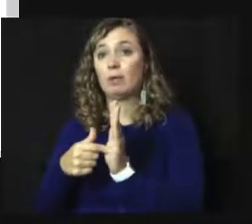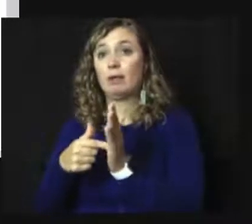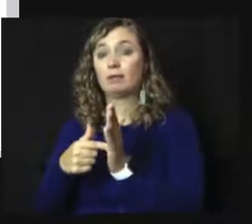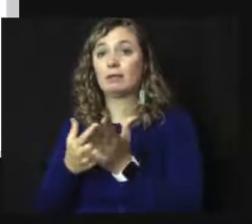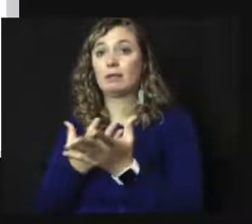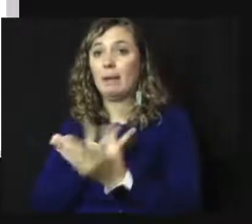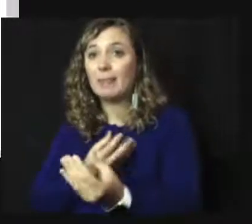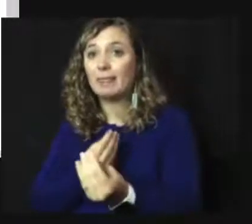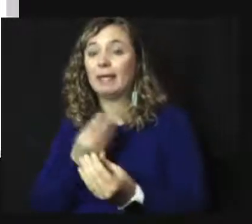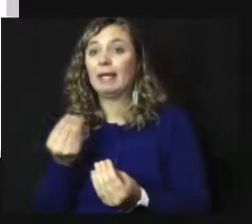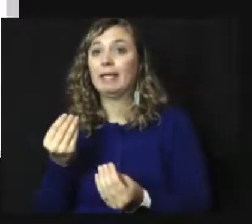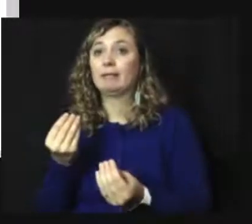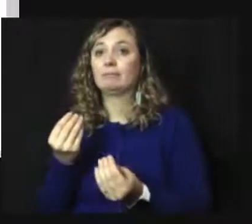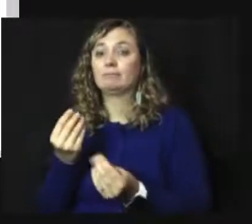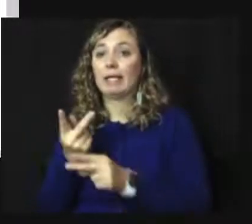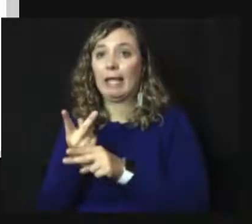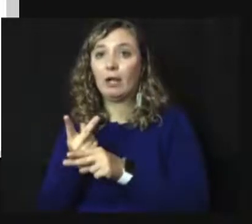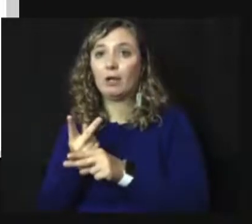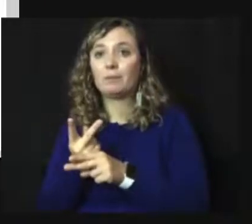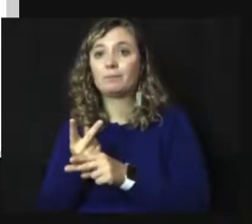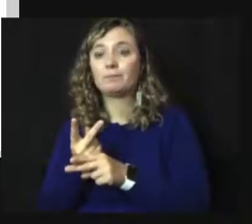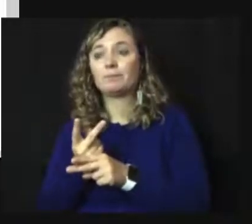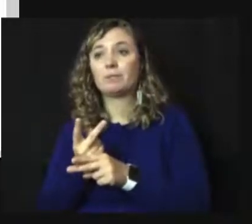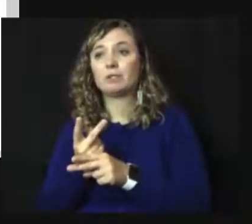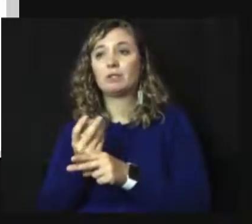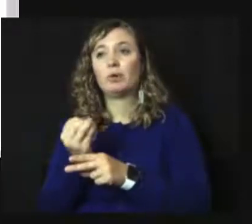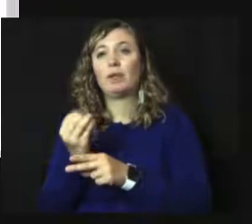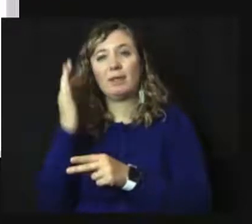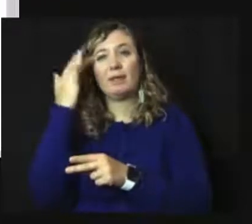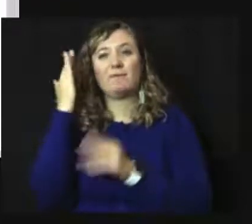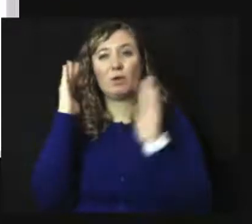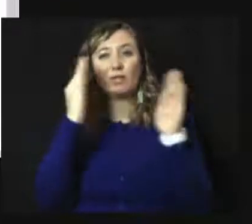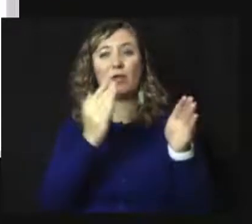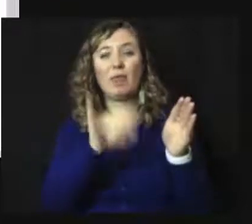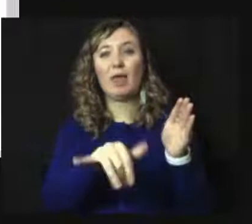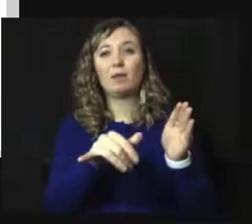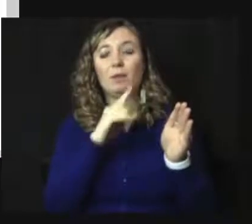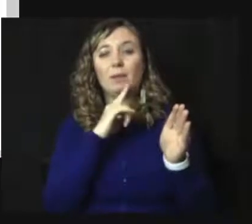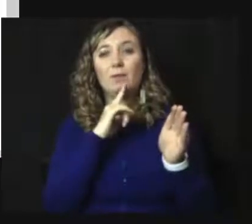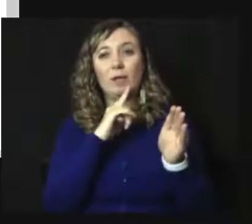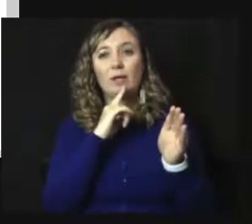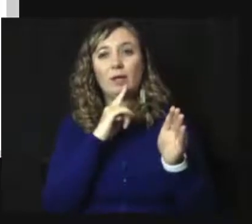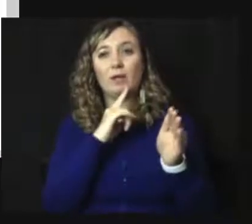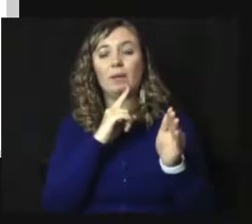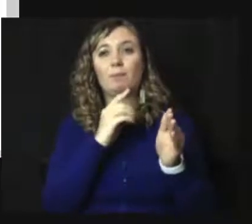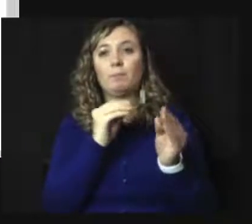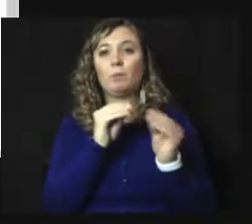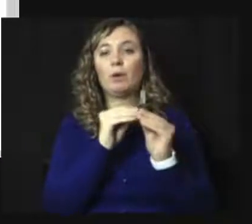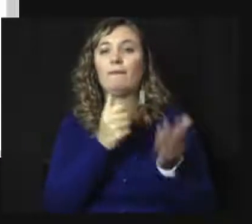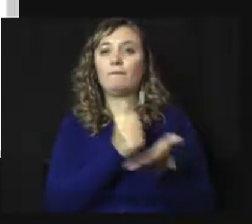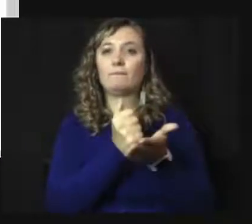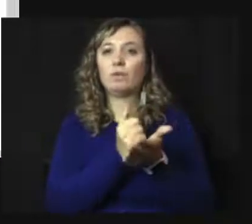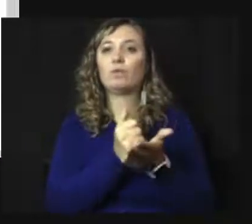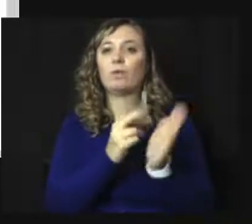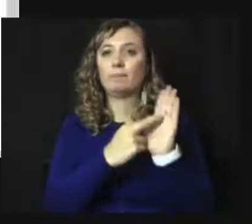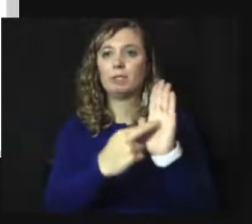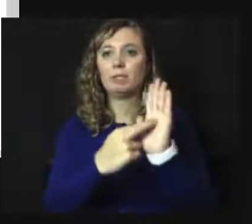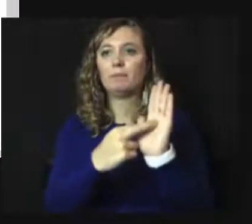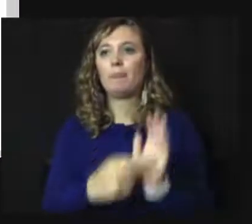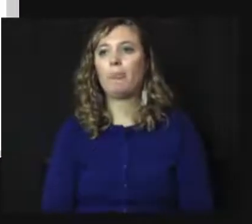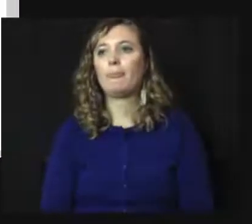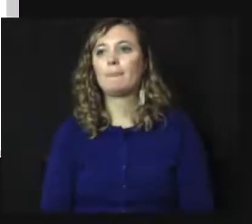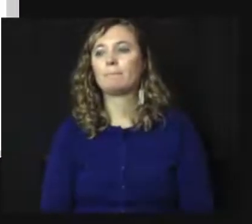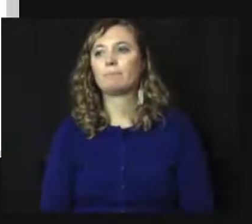on that would be a bit more mindful representation. Okay, I always struggle to move from